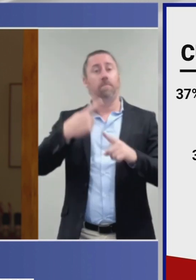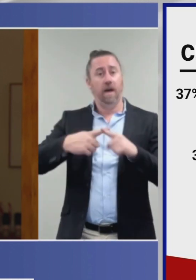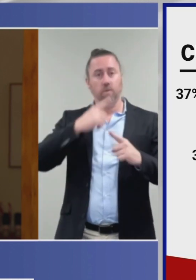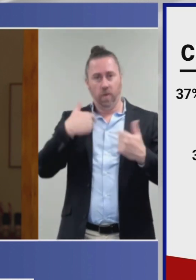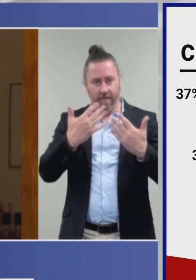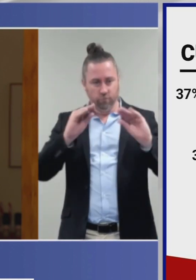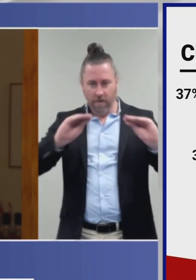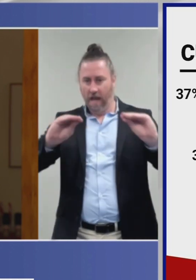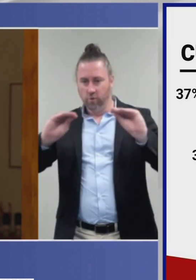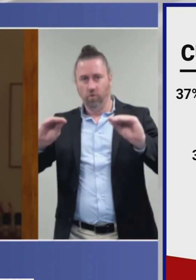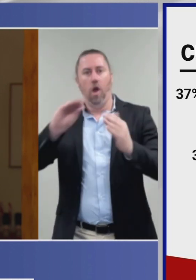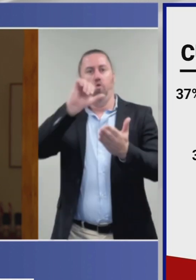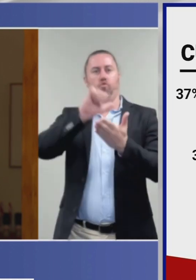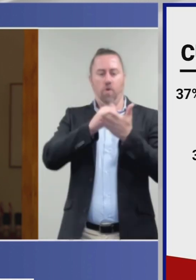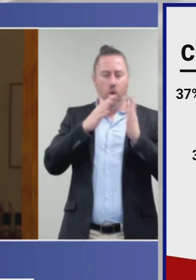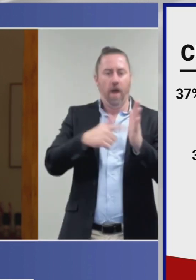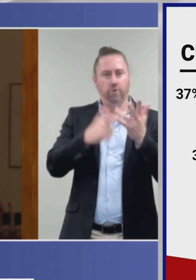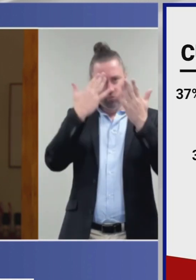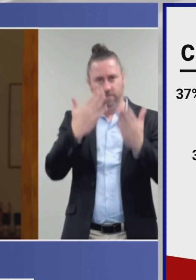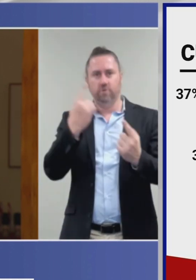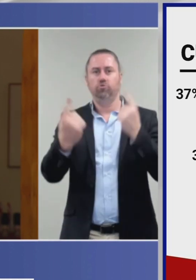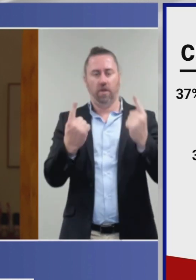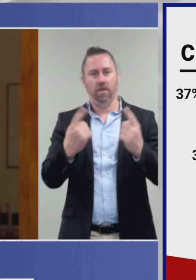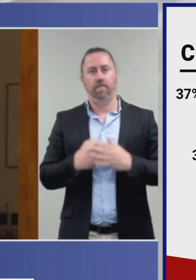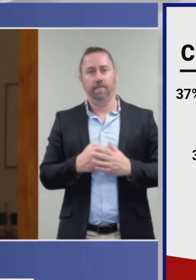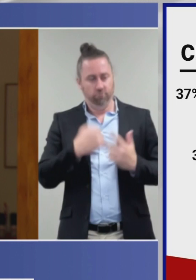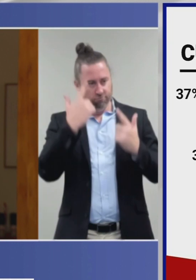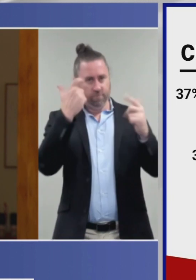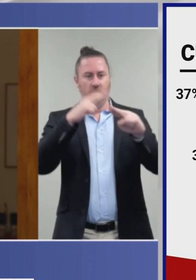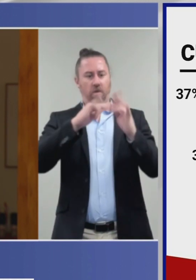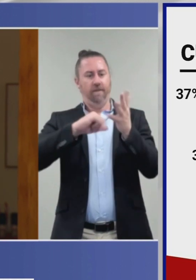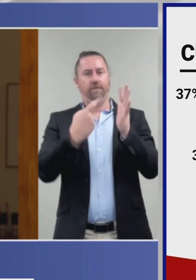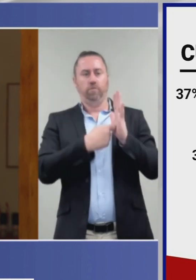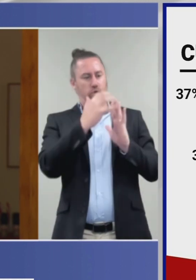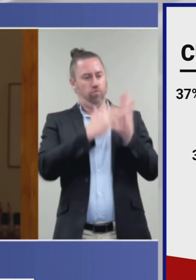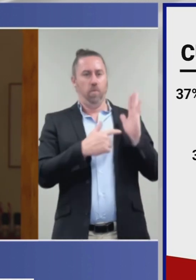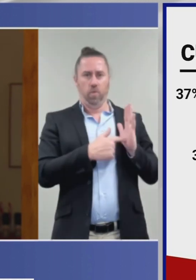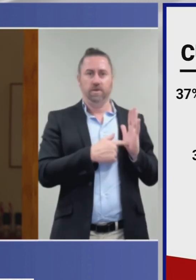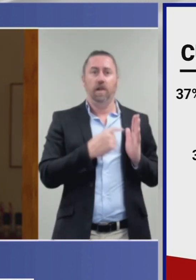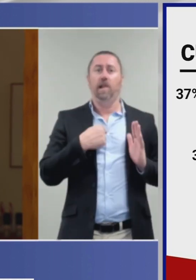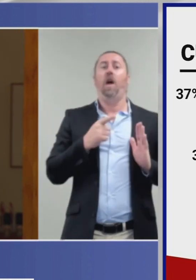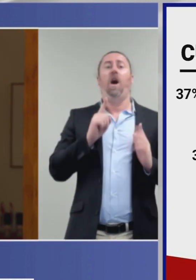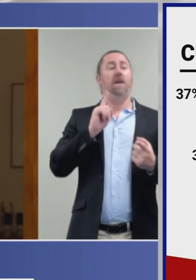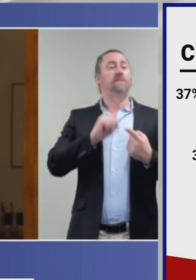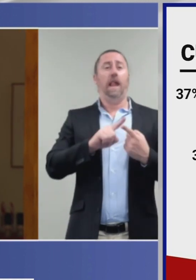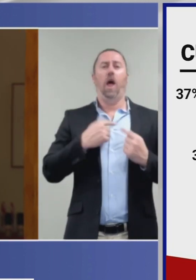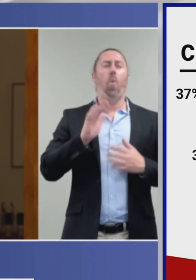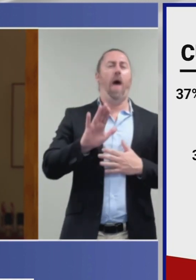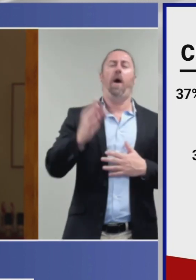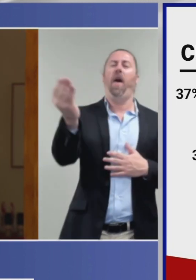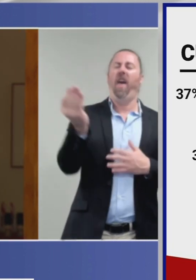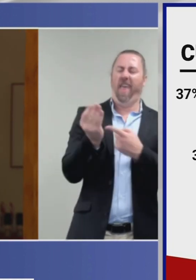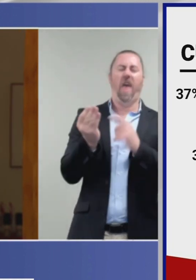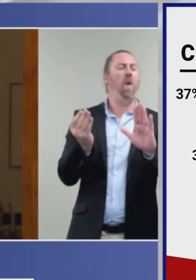necessary as Parliament responds to these recommendations. We did not wait to receive this report to take action. We took action through